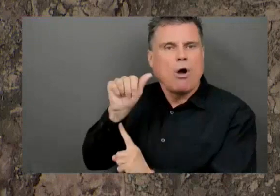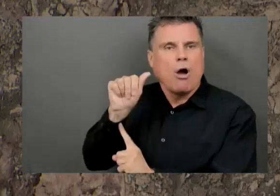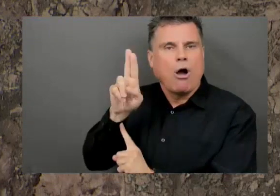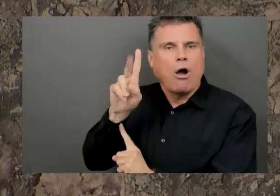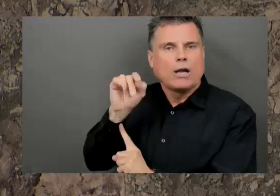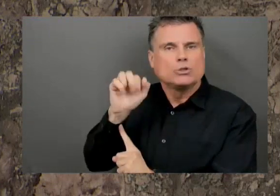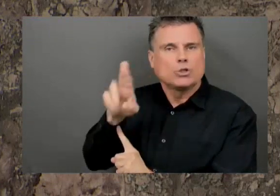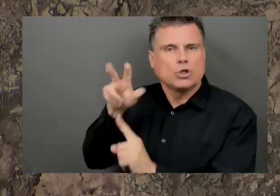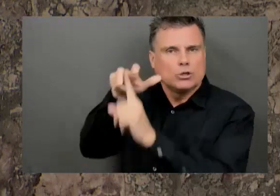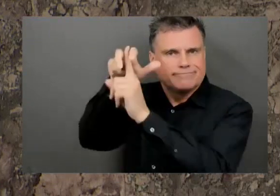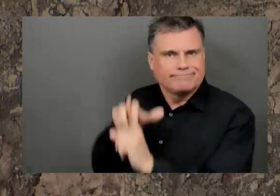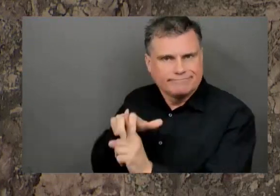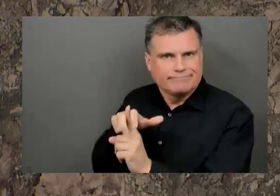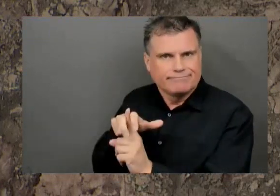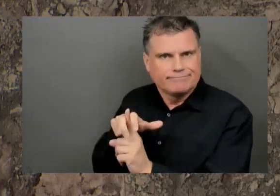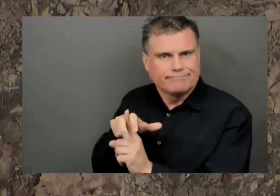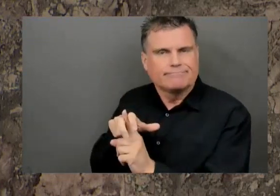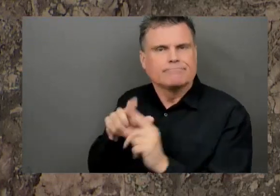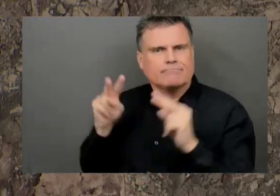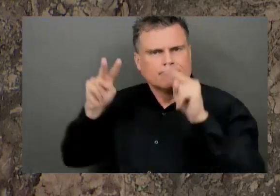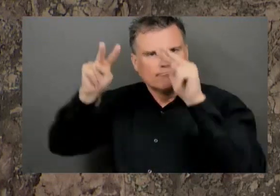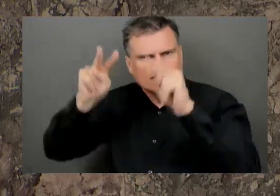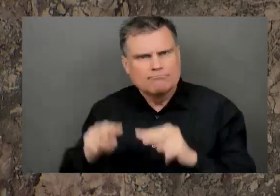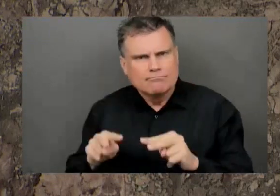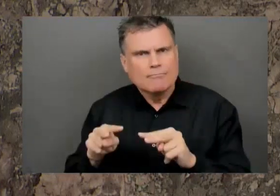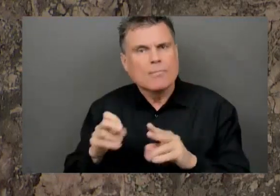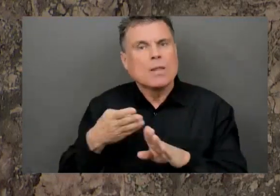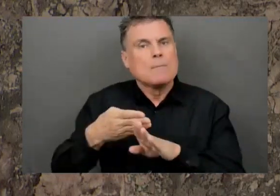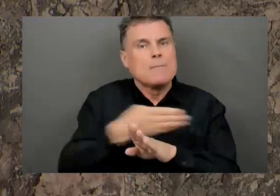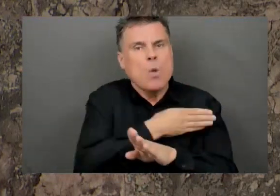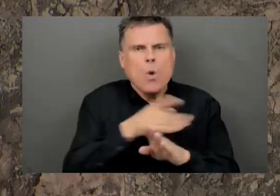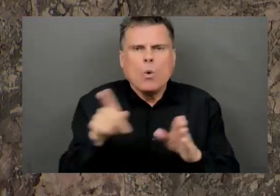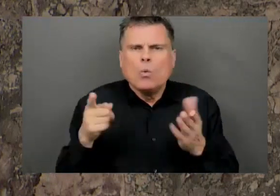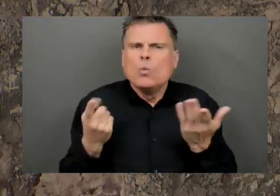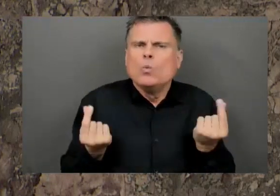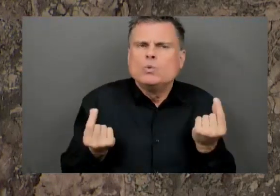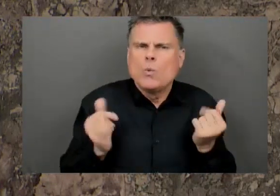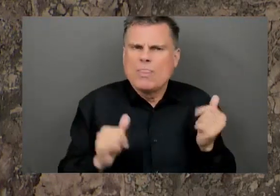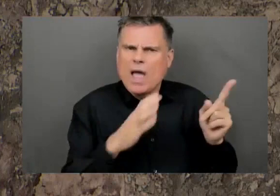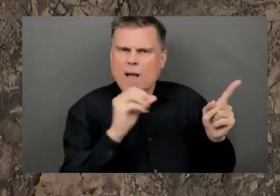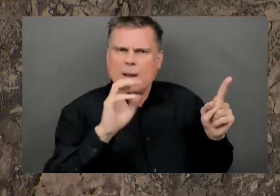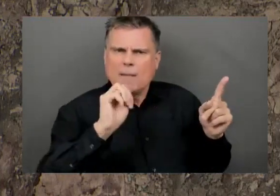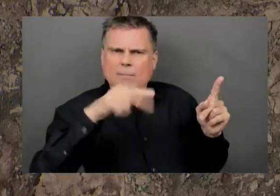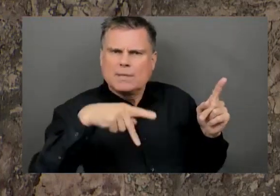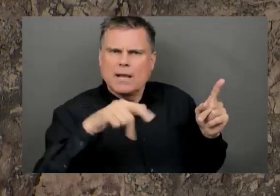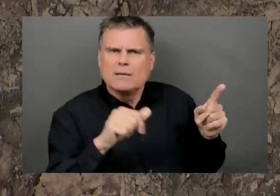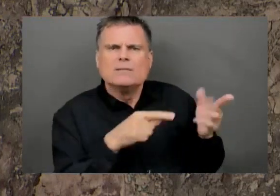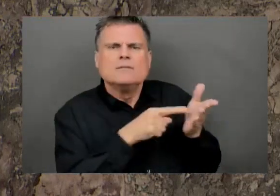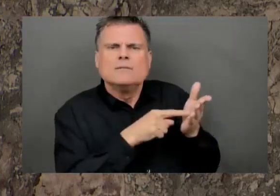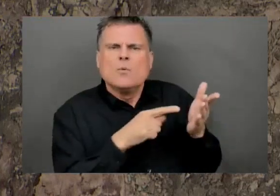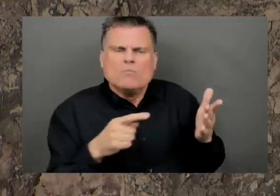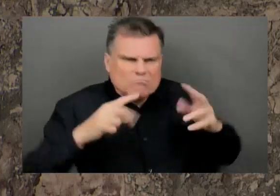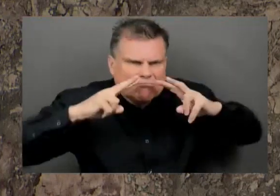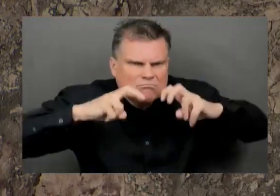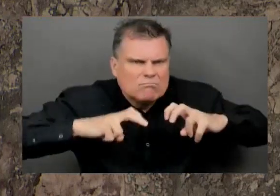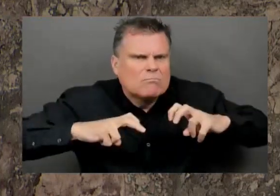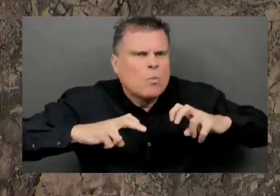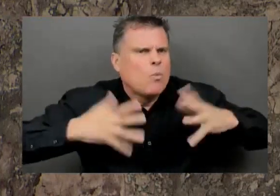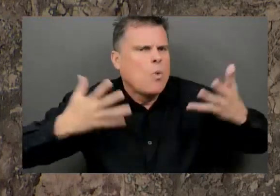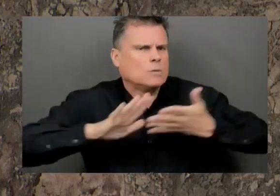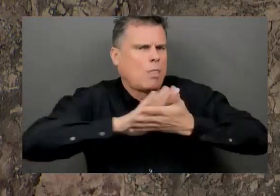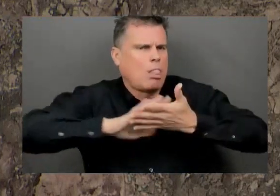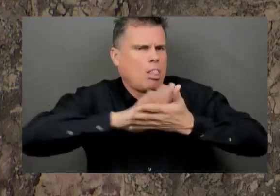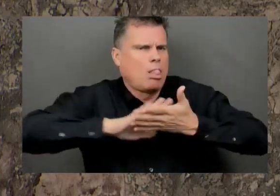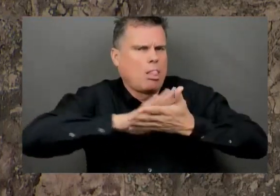entire situation can take place. We can get to the bottom of this. We know that's what British Columbians want. We know that's what has to happen, and